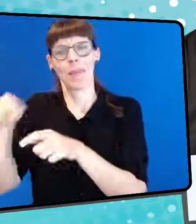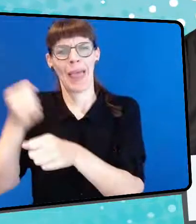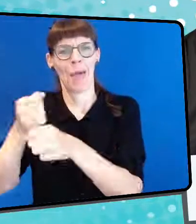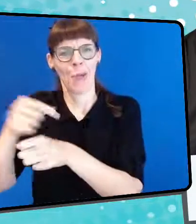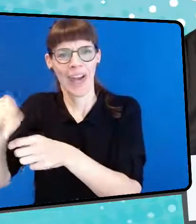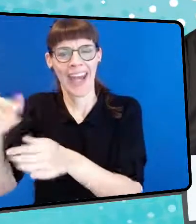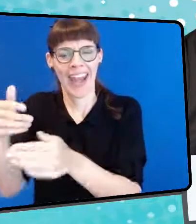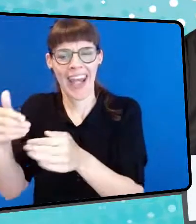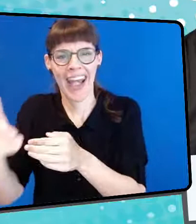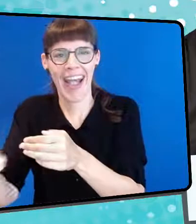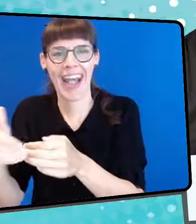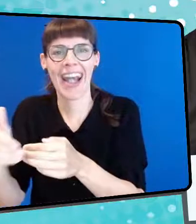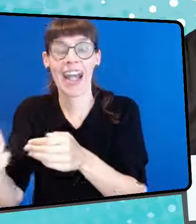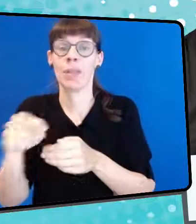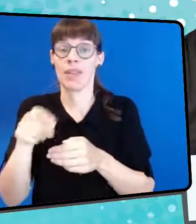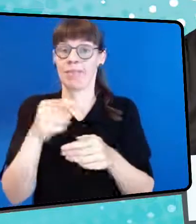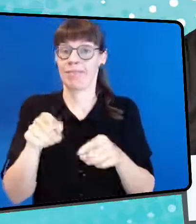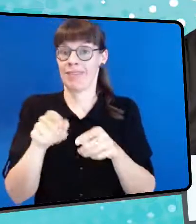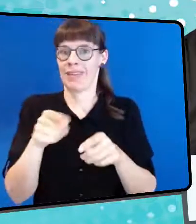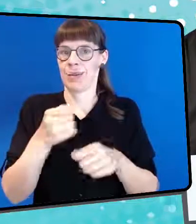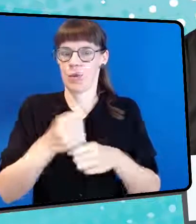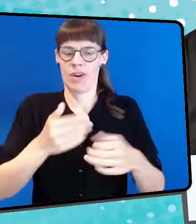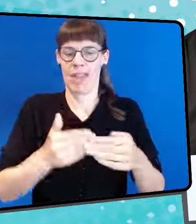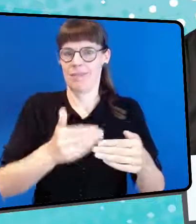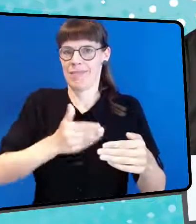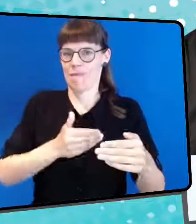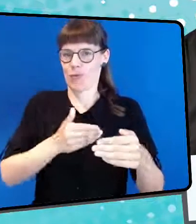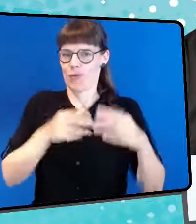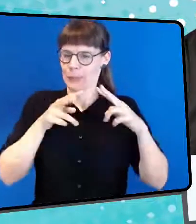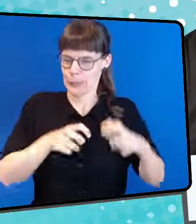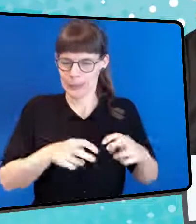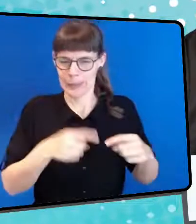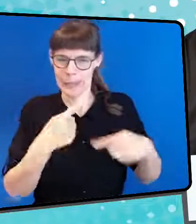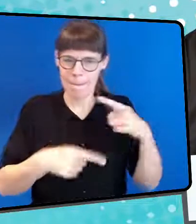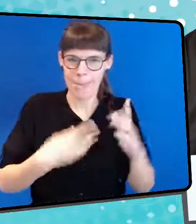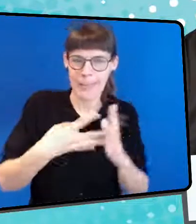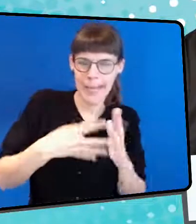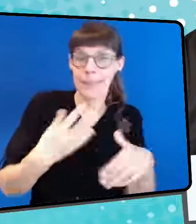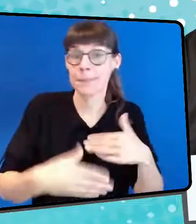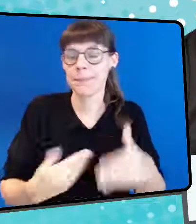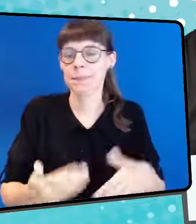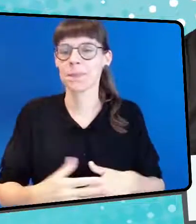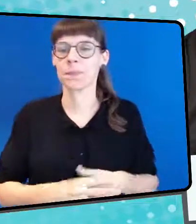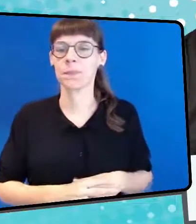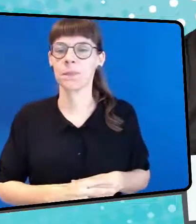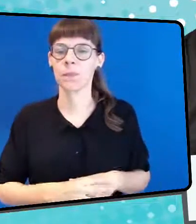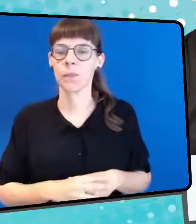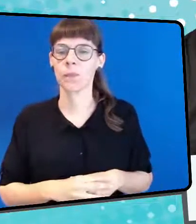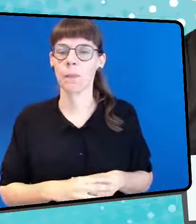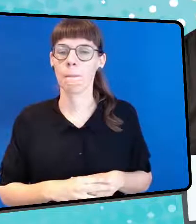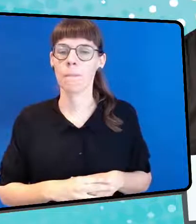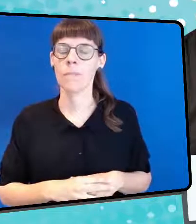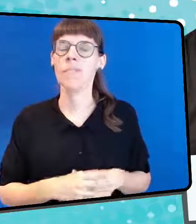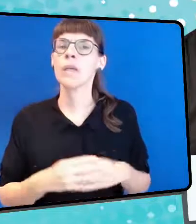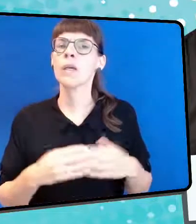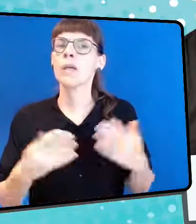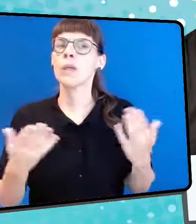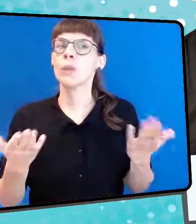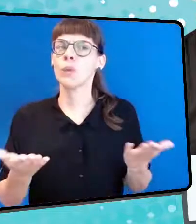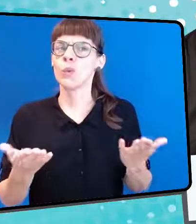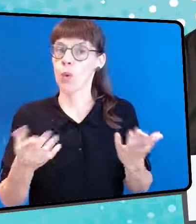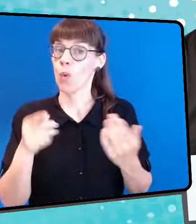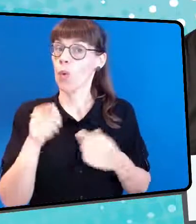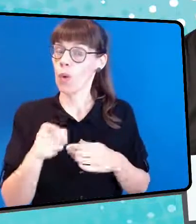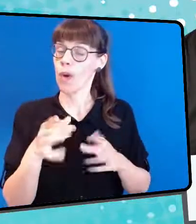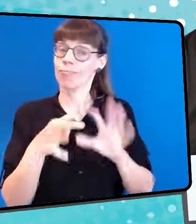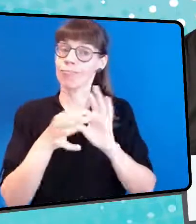it's production worthy. I also wanted to talk to you because obviously you're into healthcare and AI.